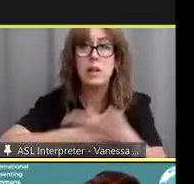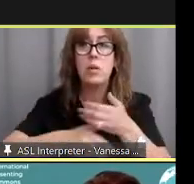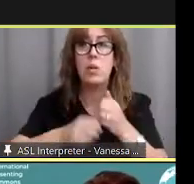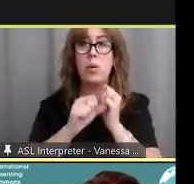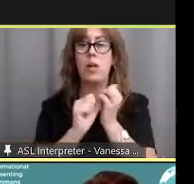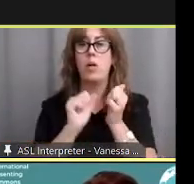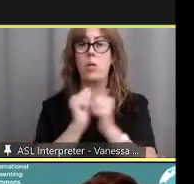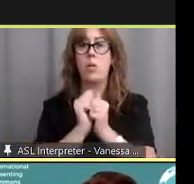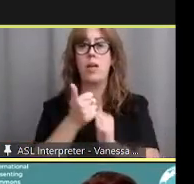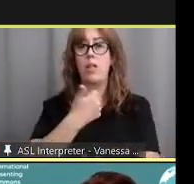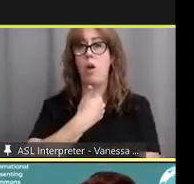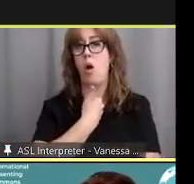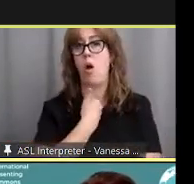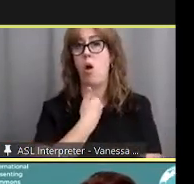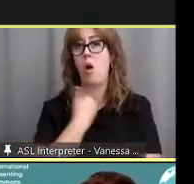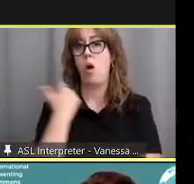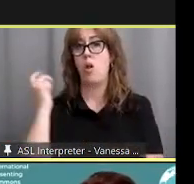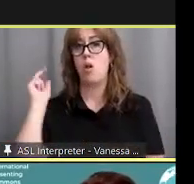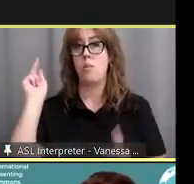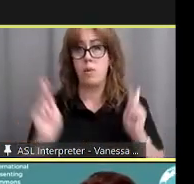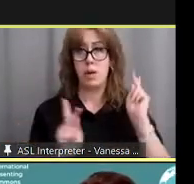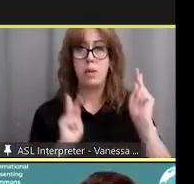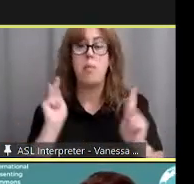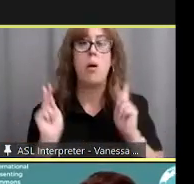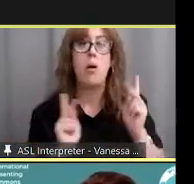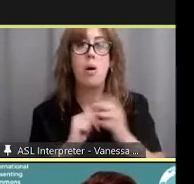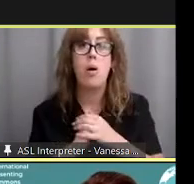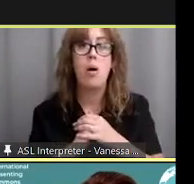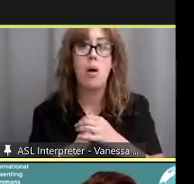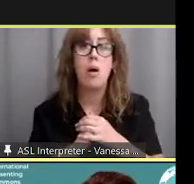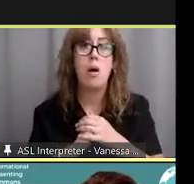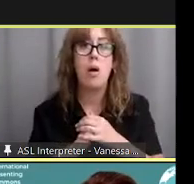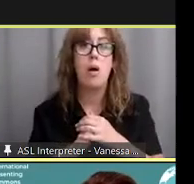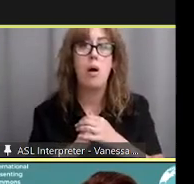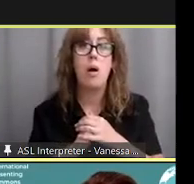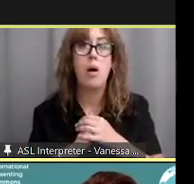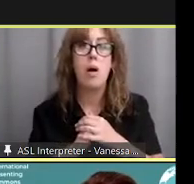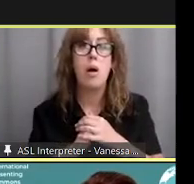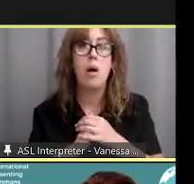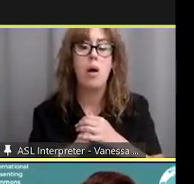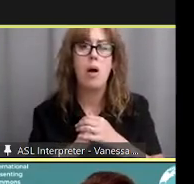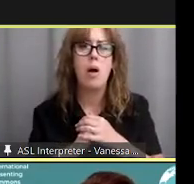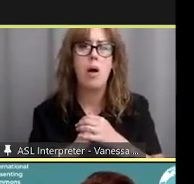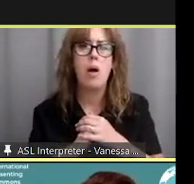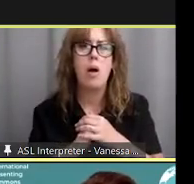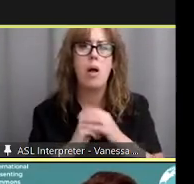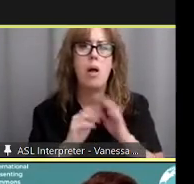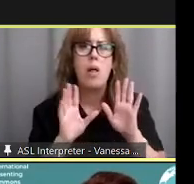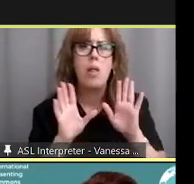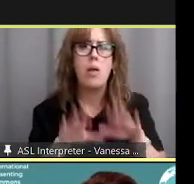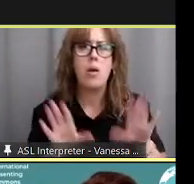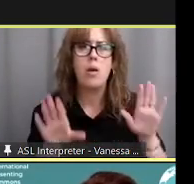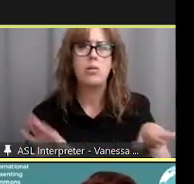way Derek Chauvin treated George Floyd.